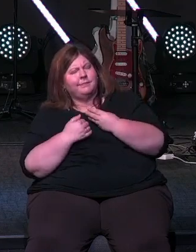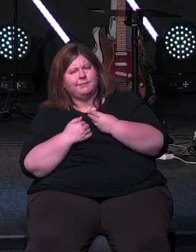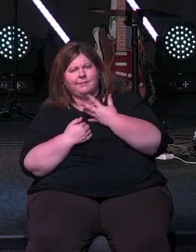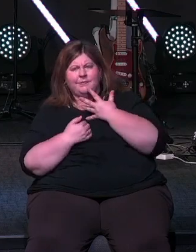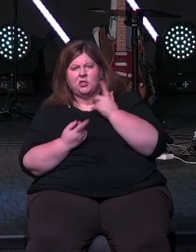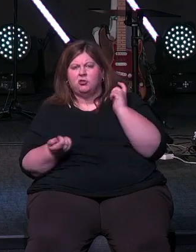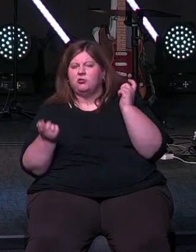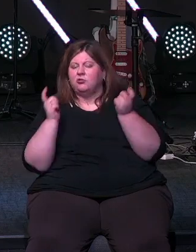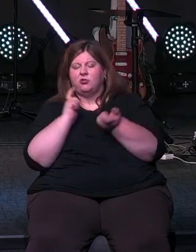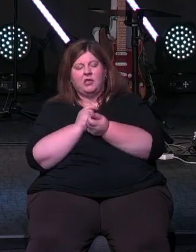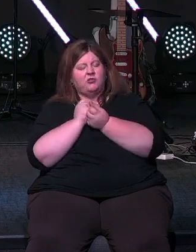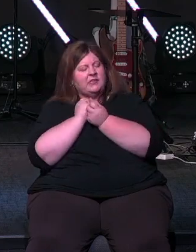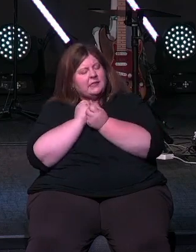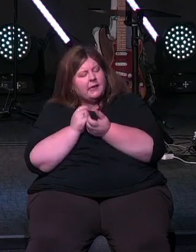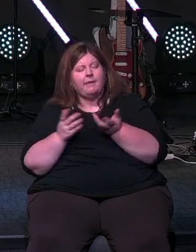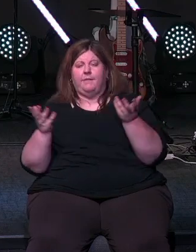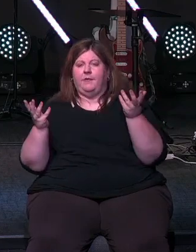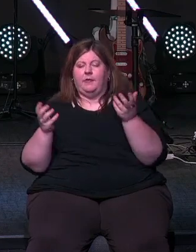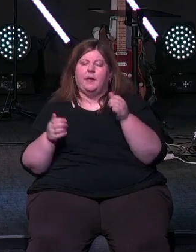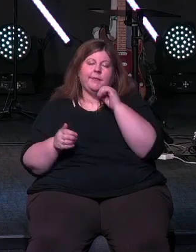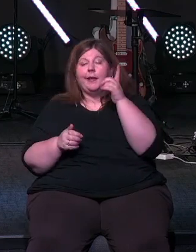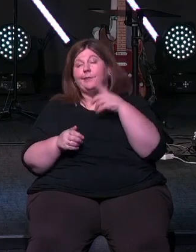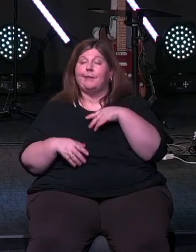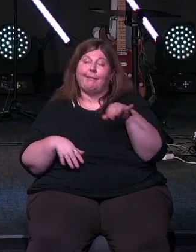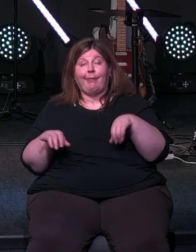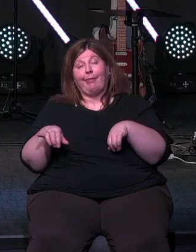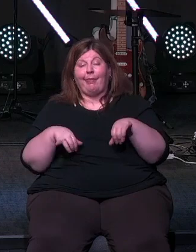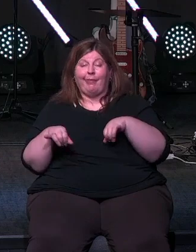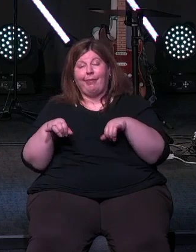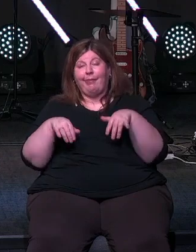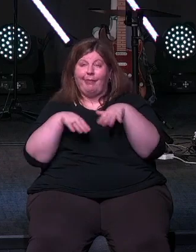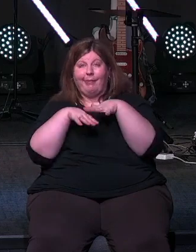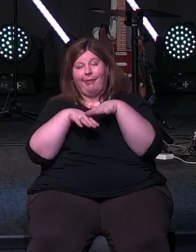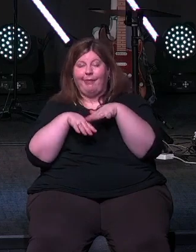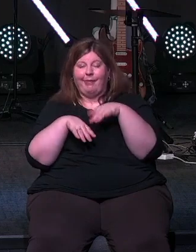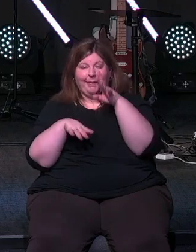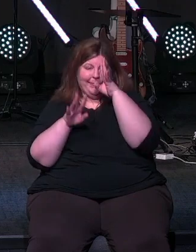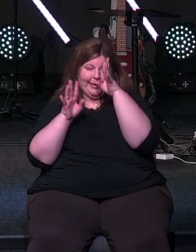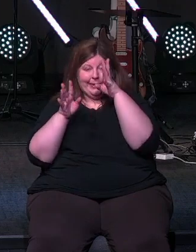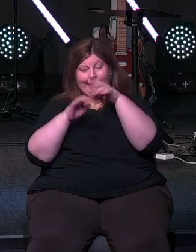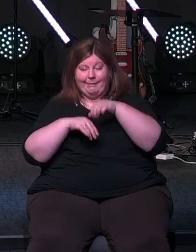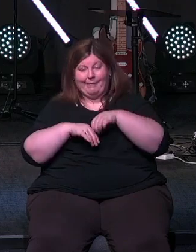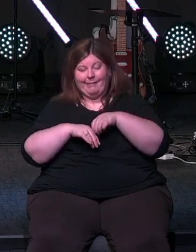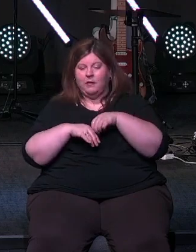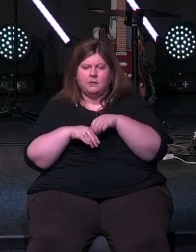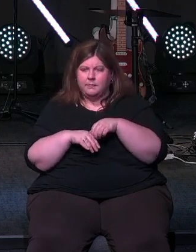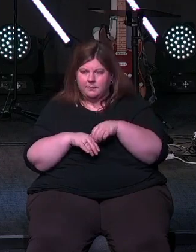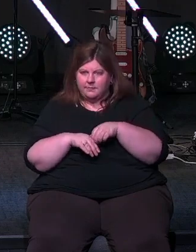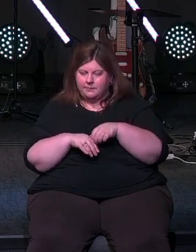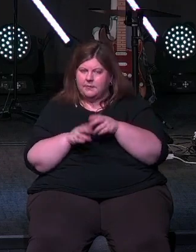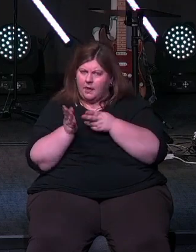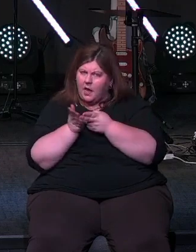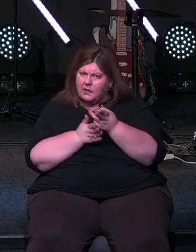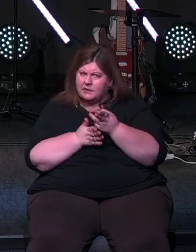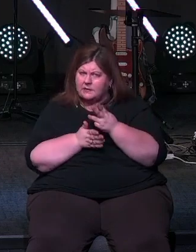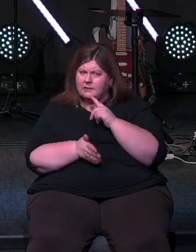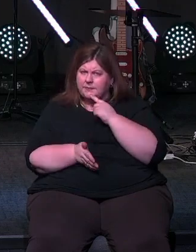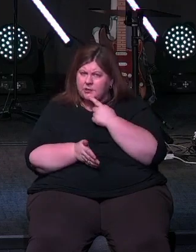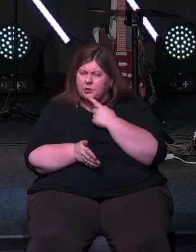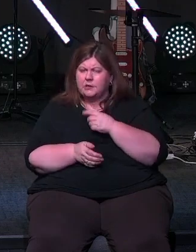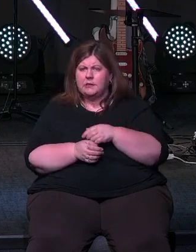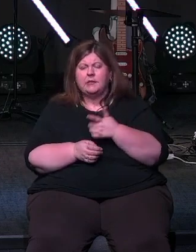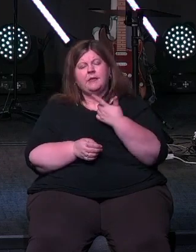everything. I'm not just saying that. I'm not trying to make that up or over-glorify something. I'm serious. When I sit